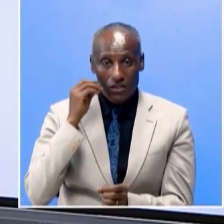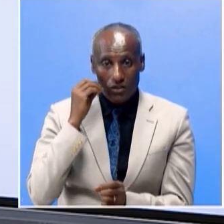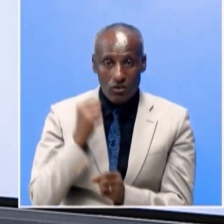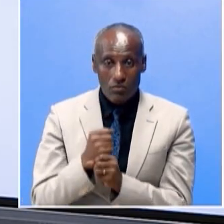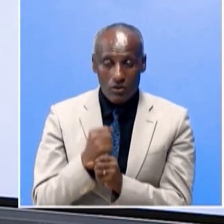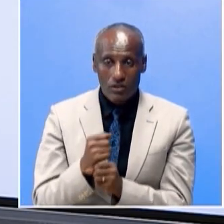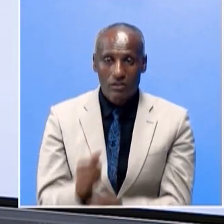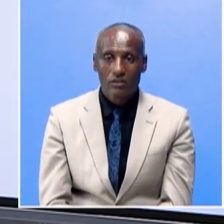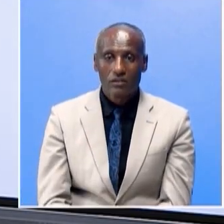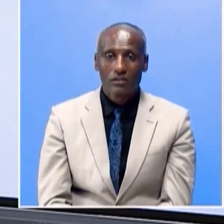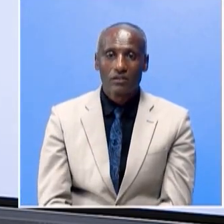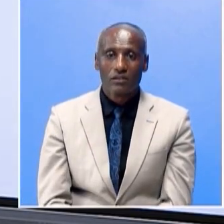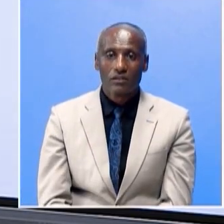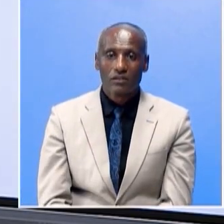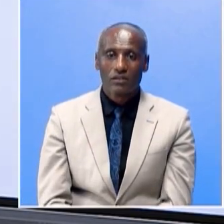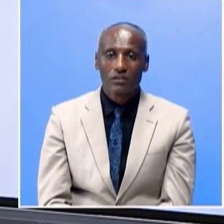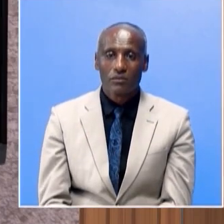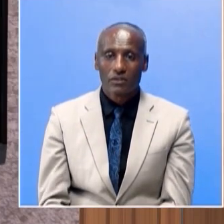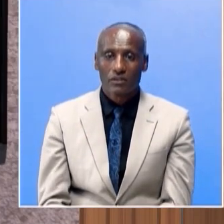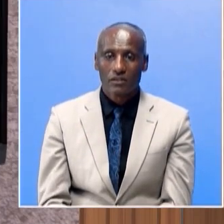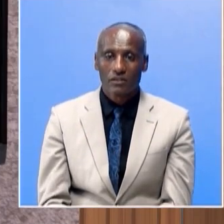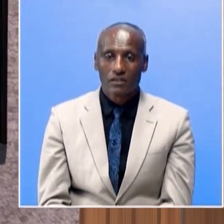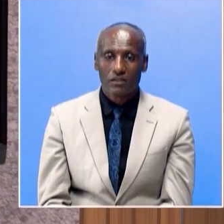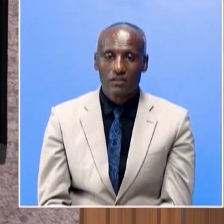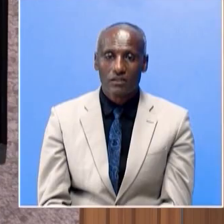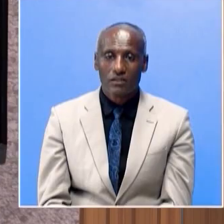ready? I hope you're ready. Good.